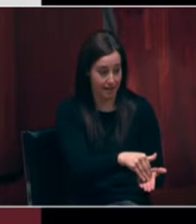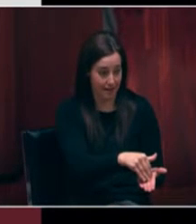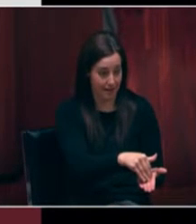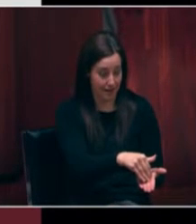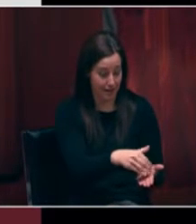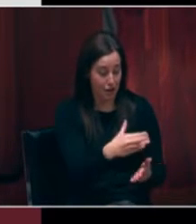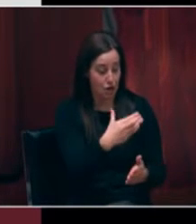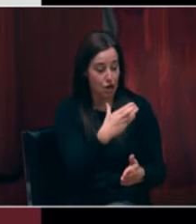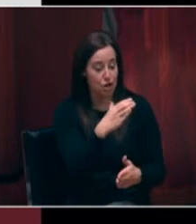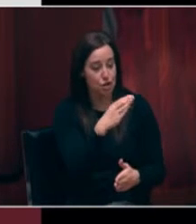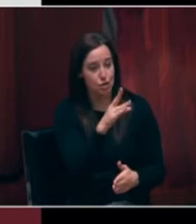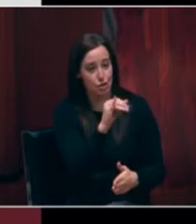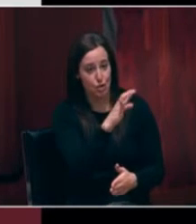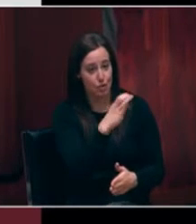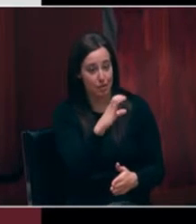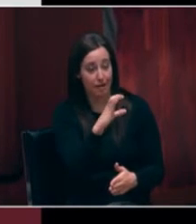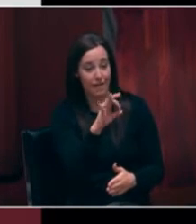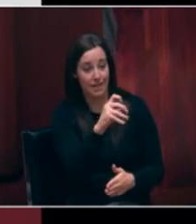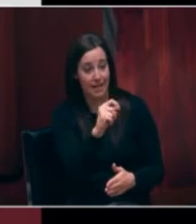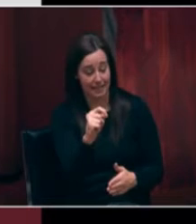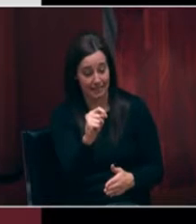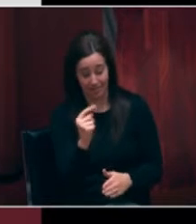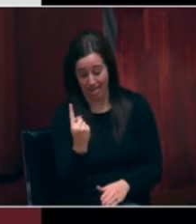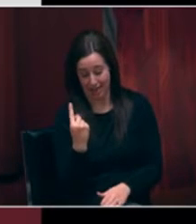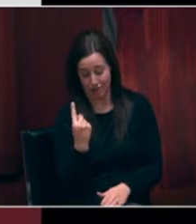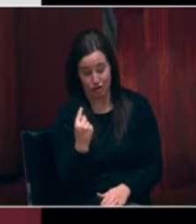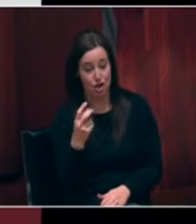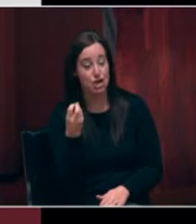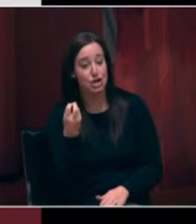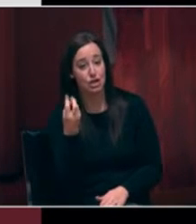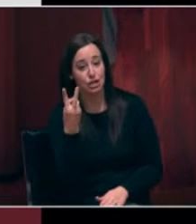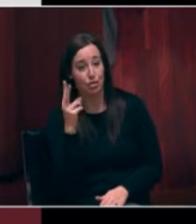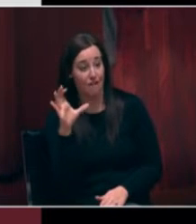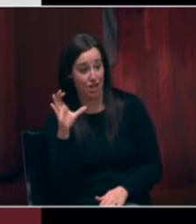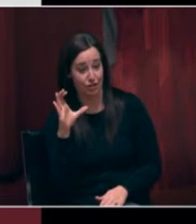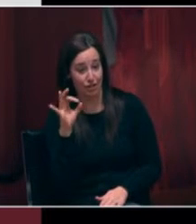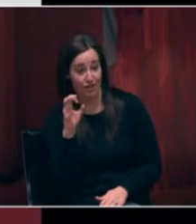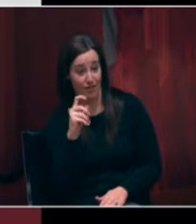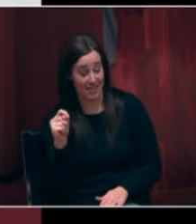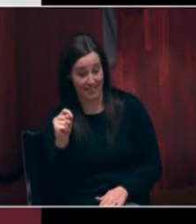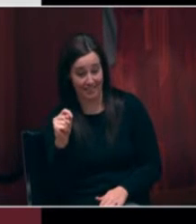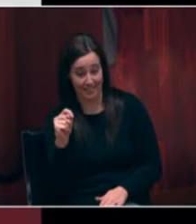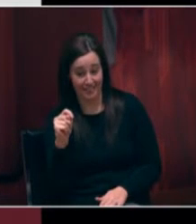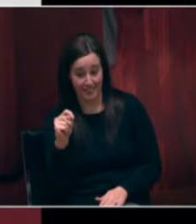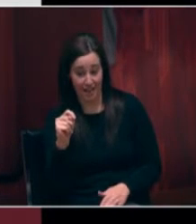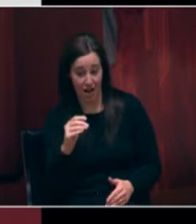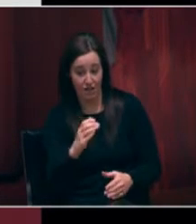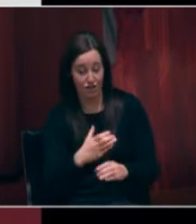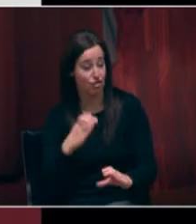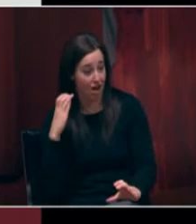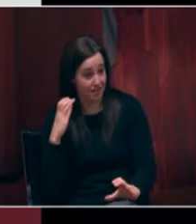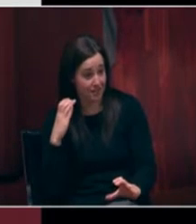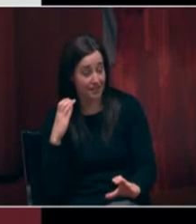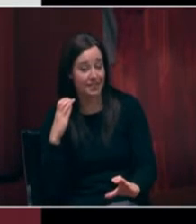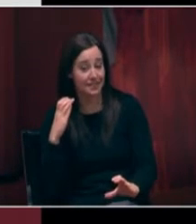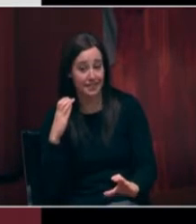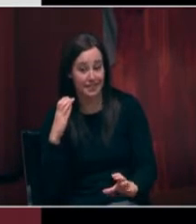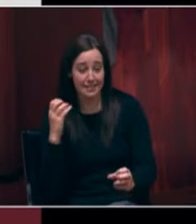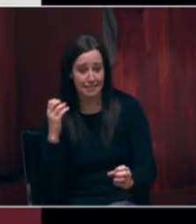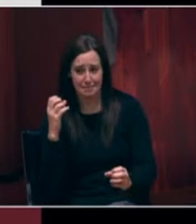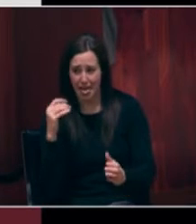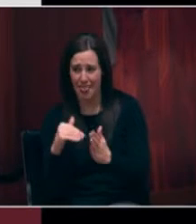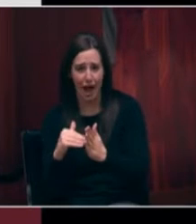cubic feet of destruction last year, 1,200 cubic feet of truck. We're talking thousands of trucks that the record centers has put on the road,